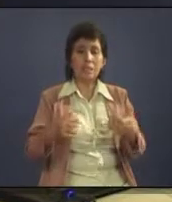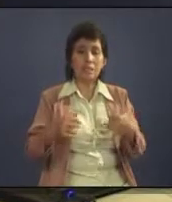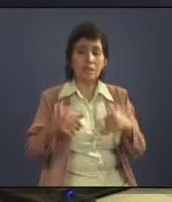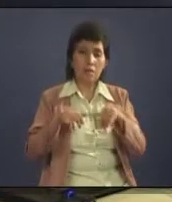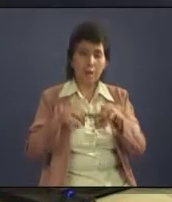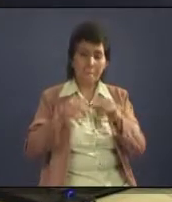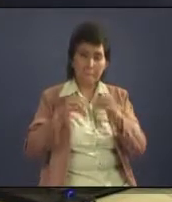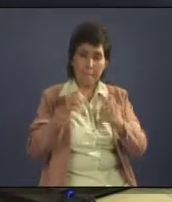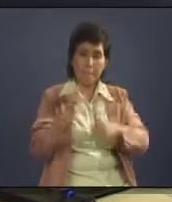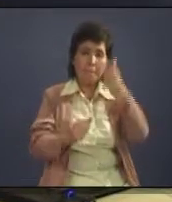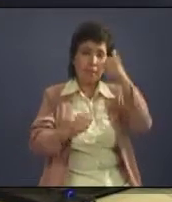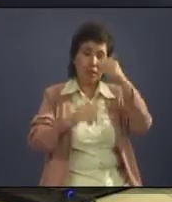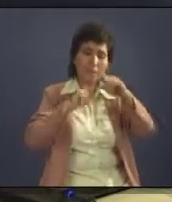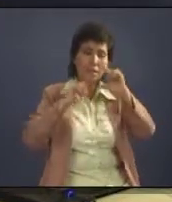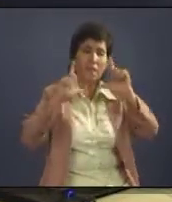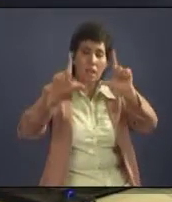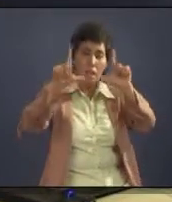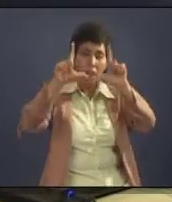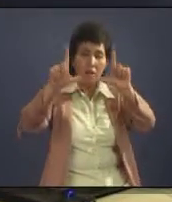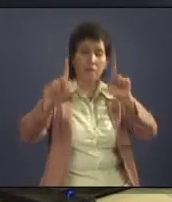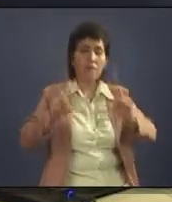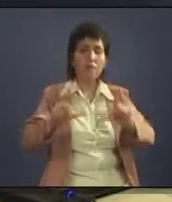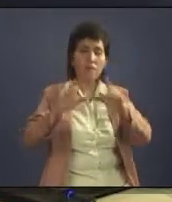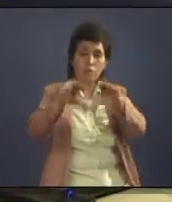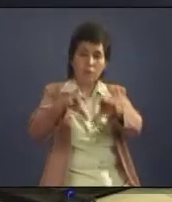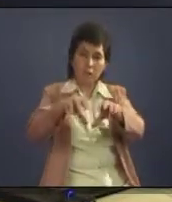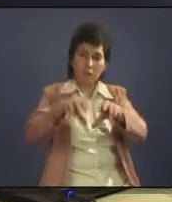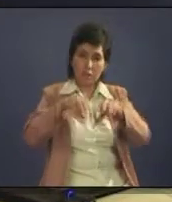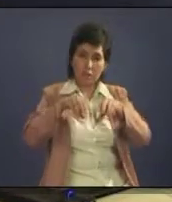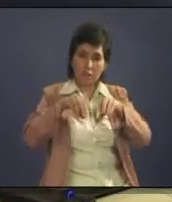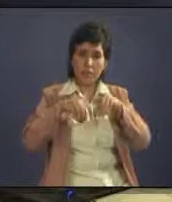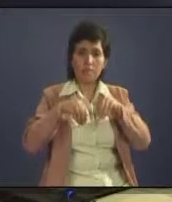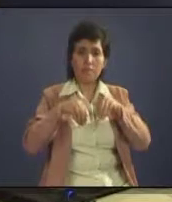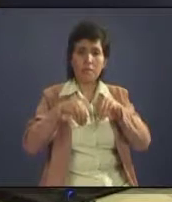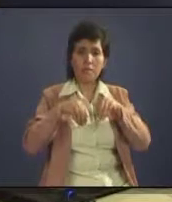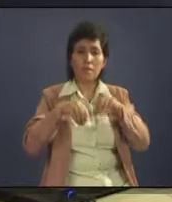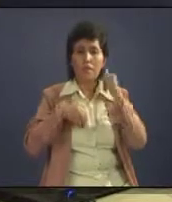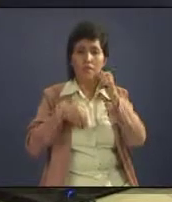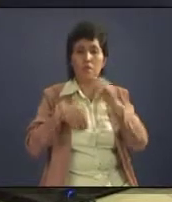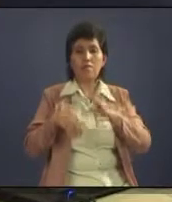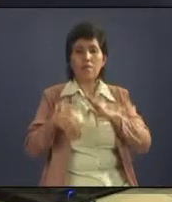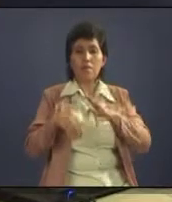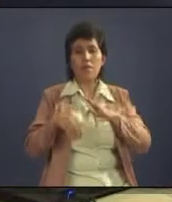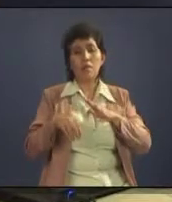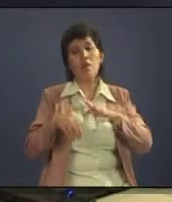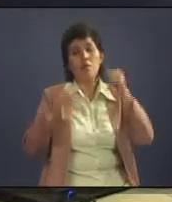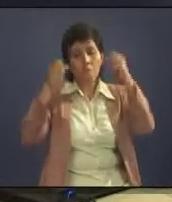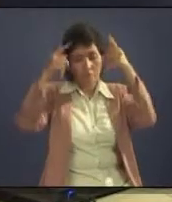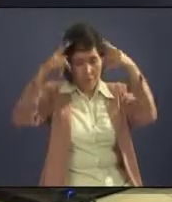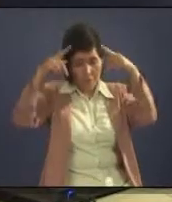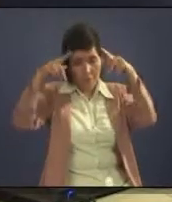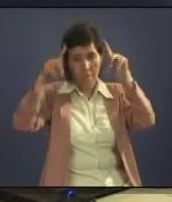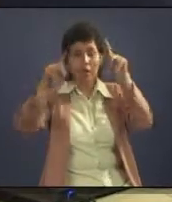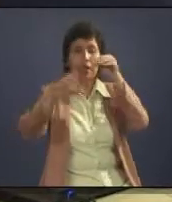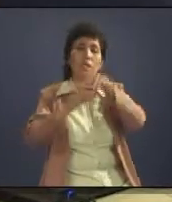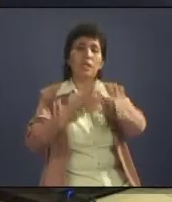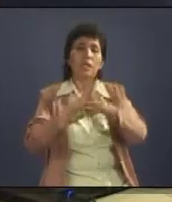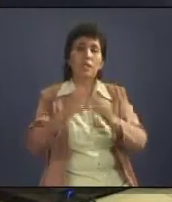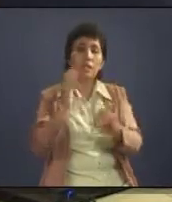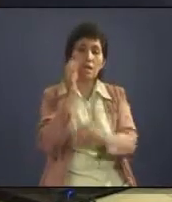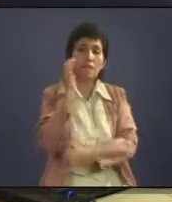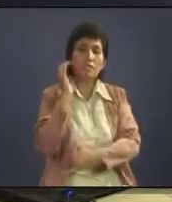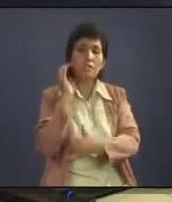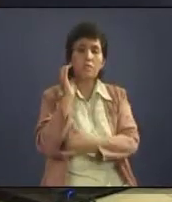gone through past that level yet, which led them to accept a female president in the